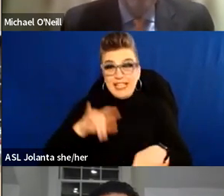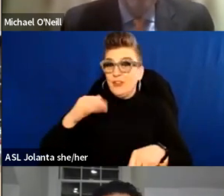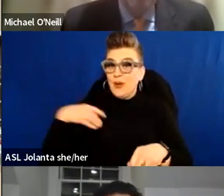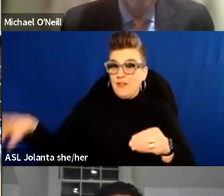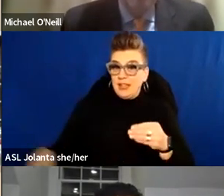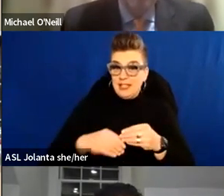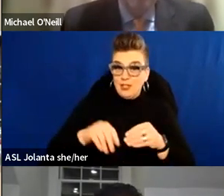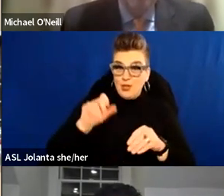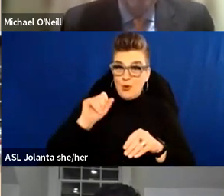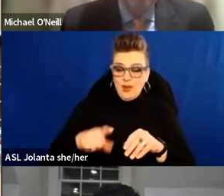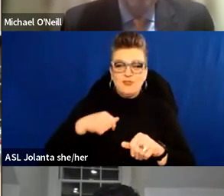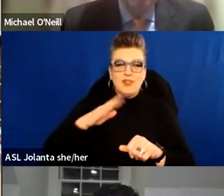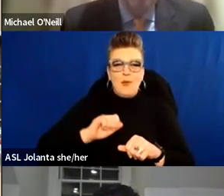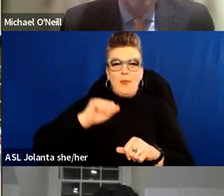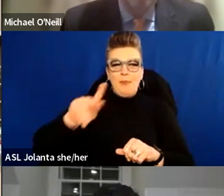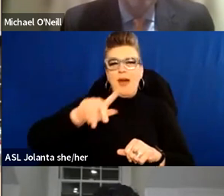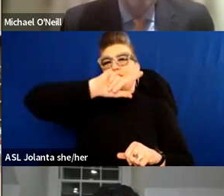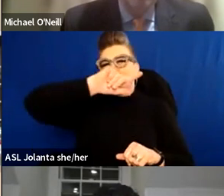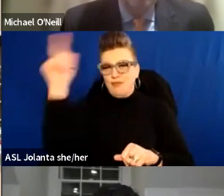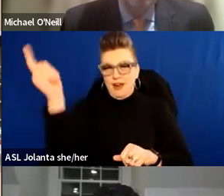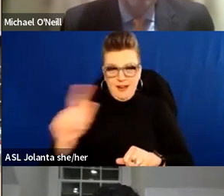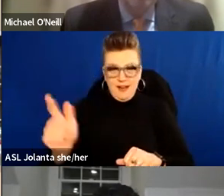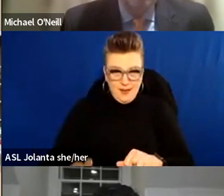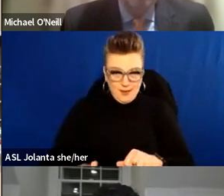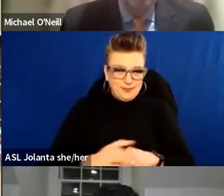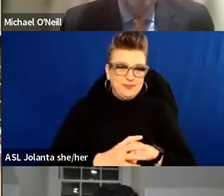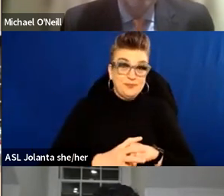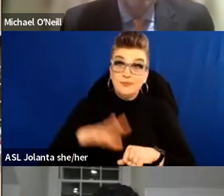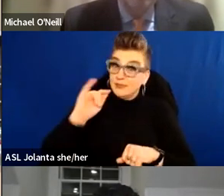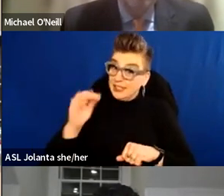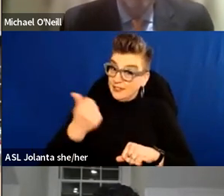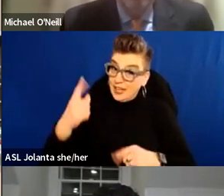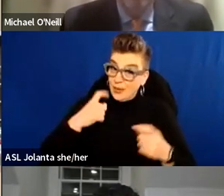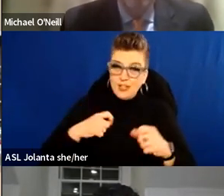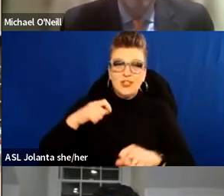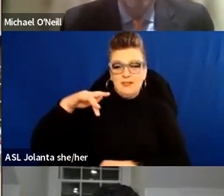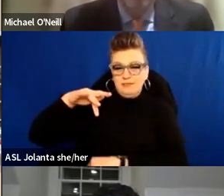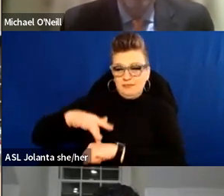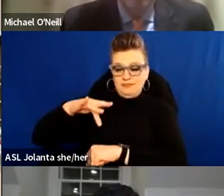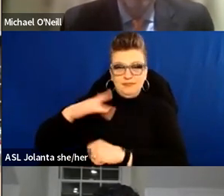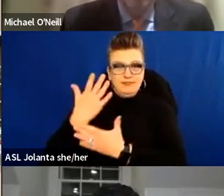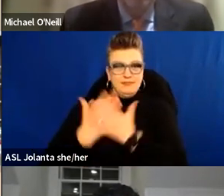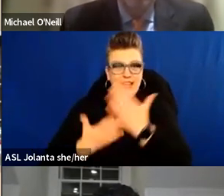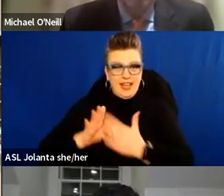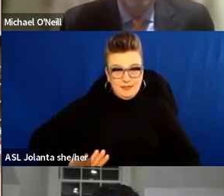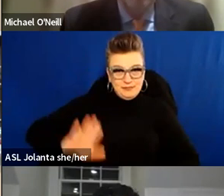questions i'll come back and do a second round so if you have a question please raise your hand